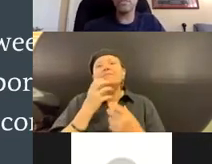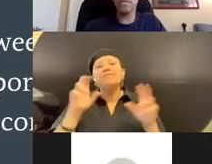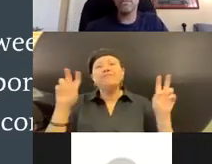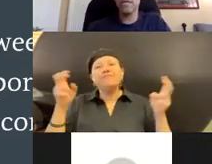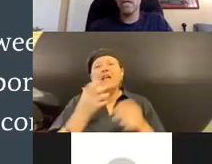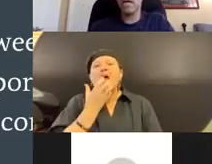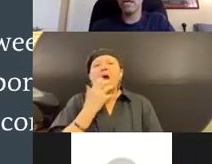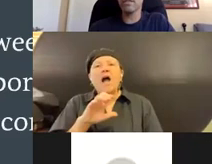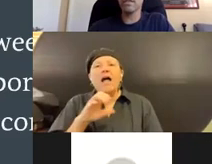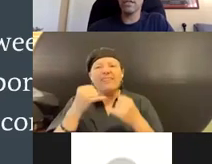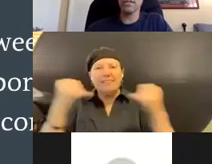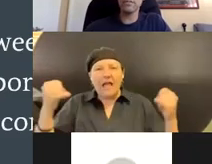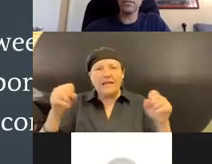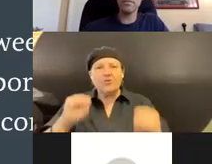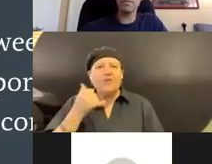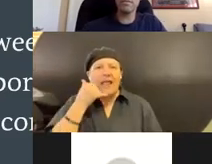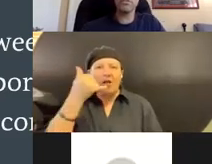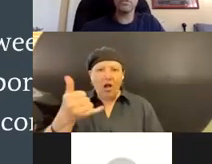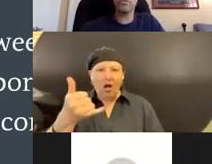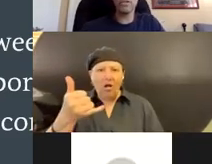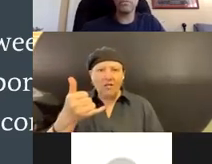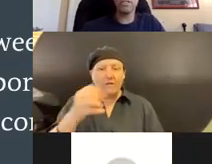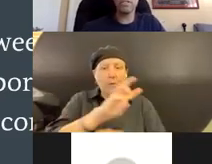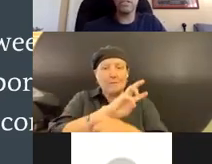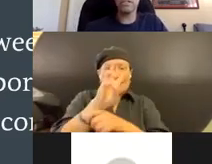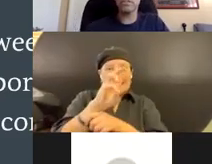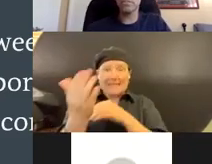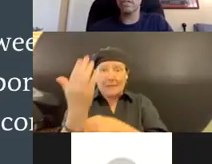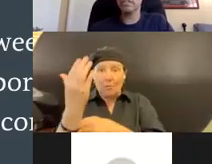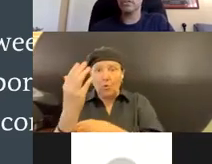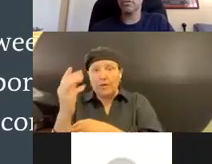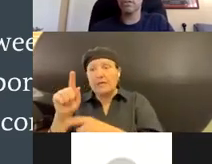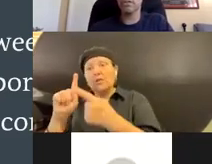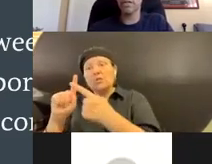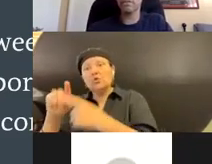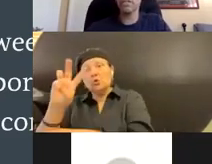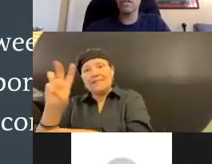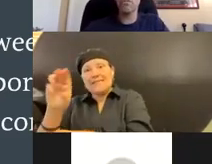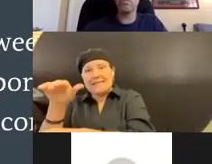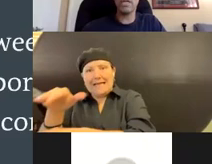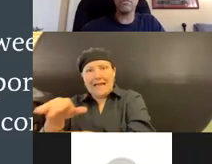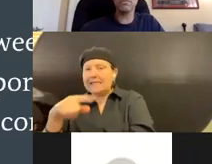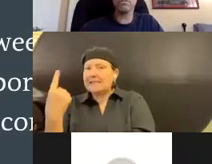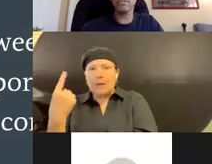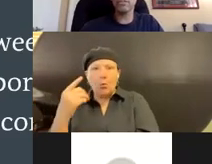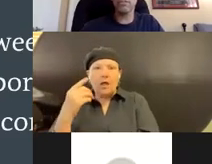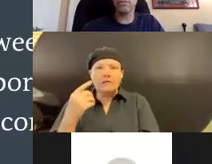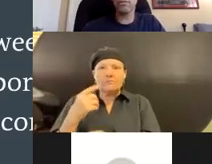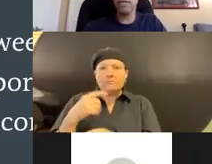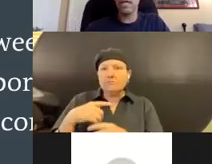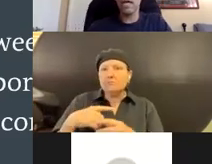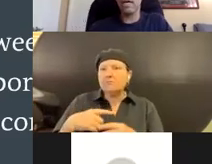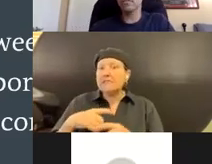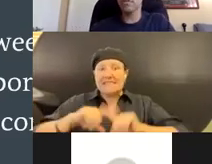6 p.m. And somebody from the district who either speaks English or Spanish or different languages will be able to answer the